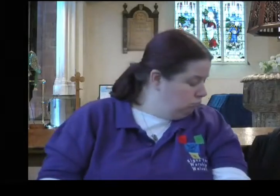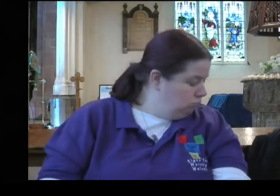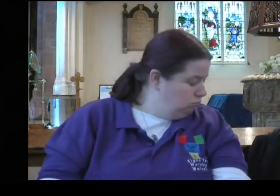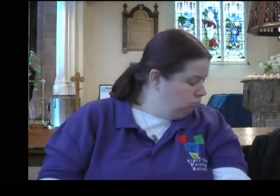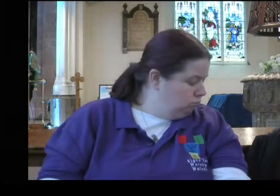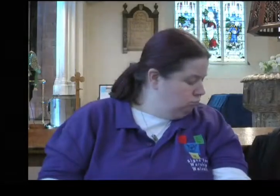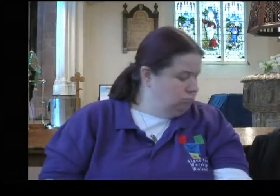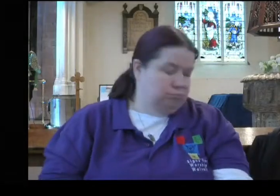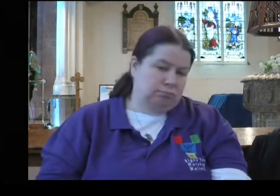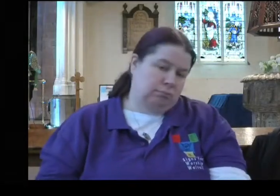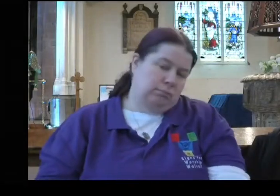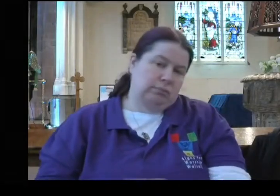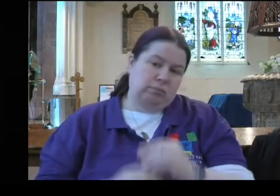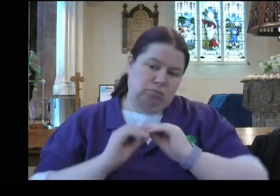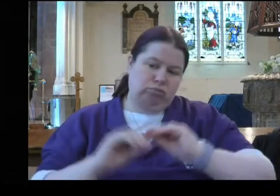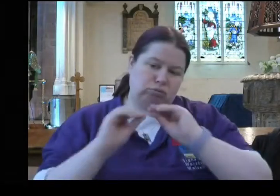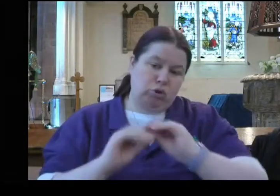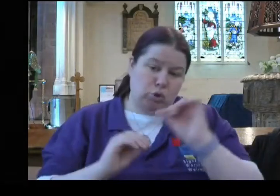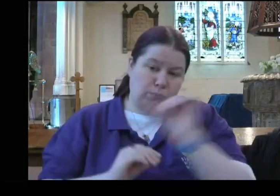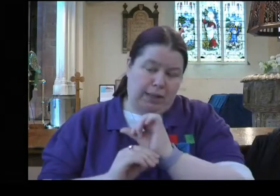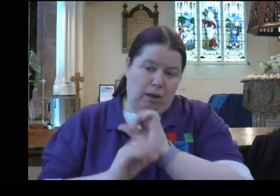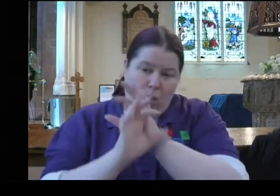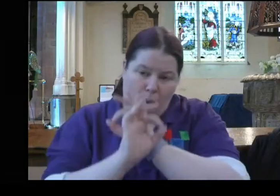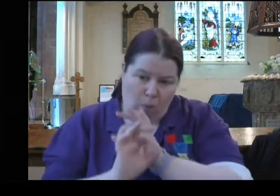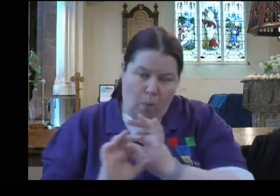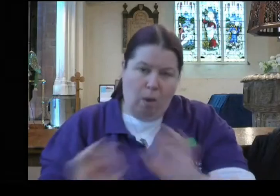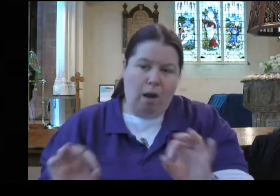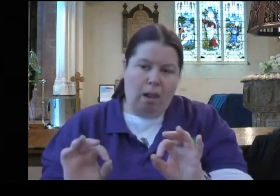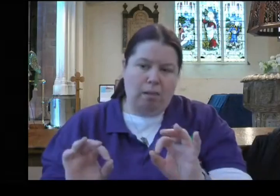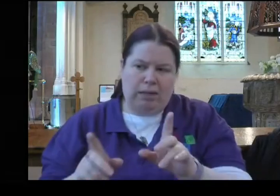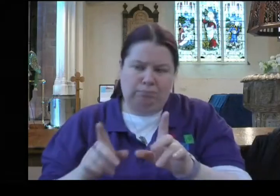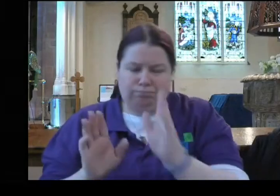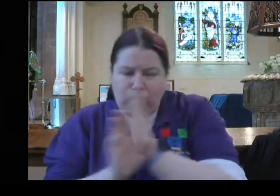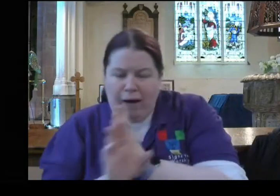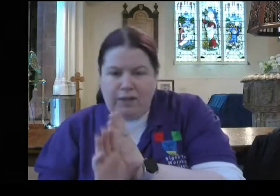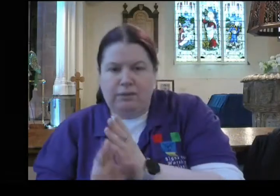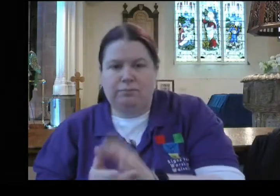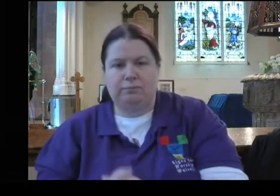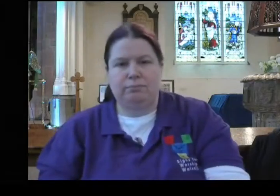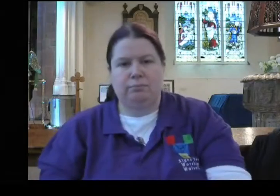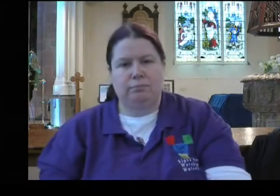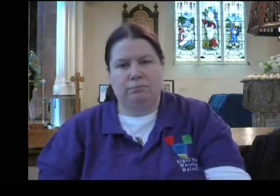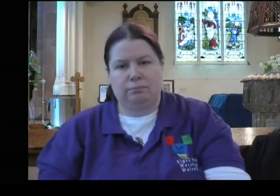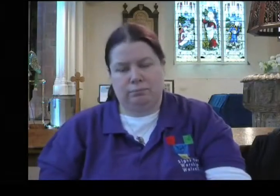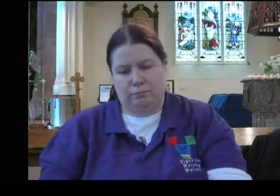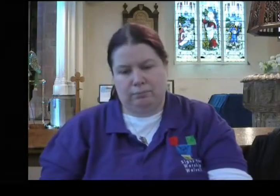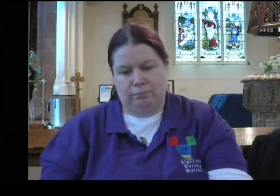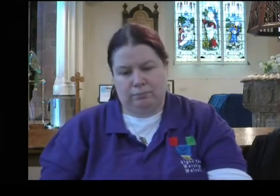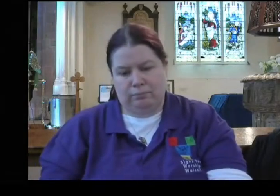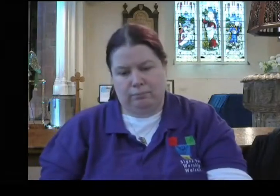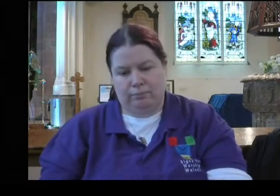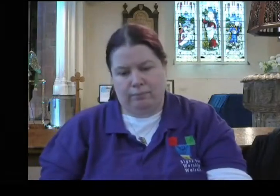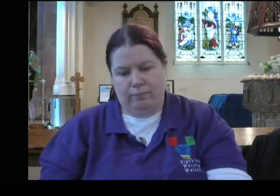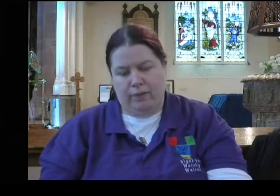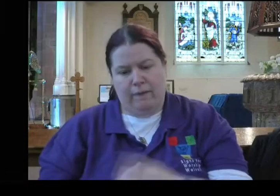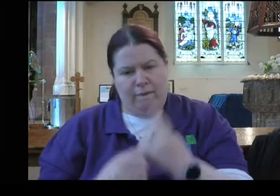give quietly, as if our left hand doesn't know what our right hand is doing. And essentially, Jesus is saying two things here. He's